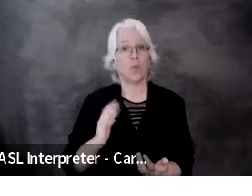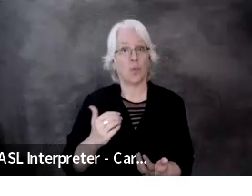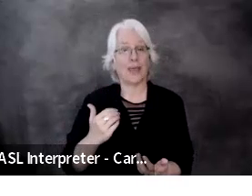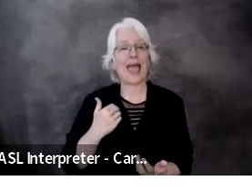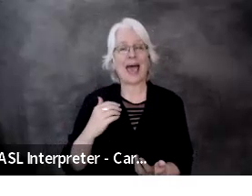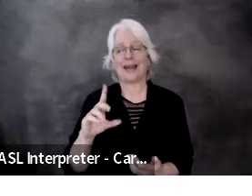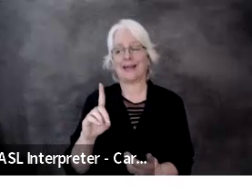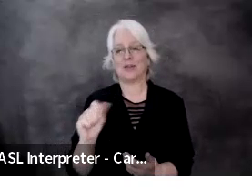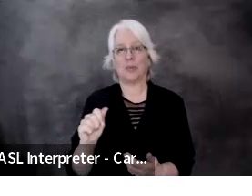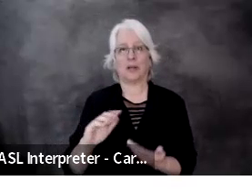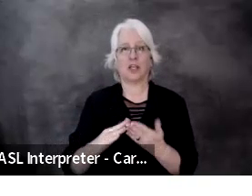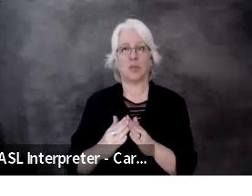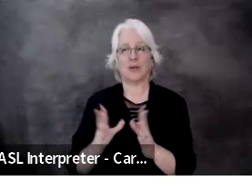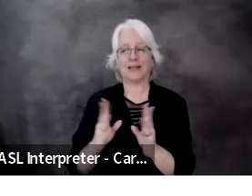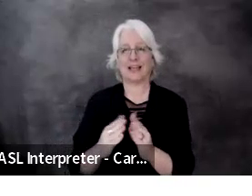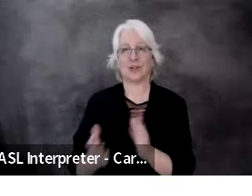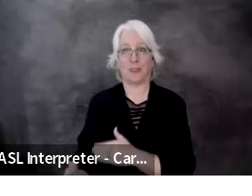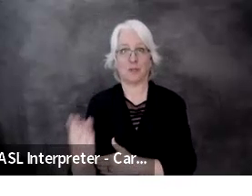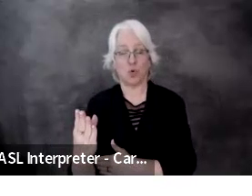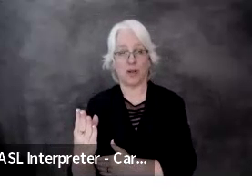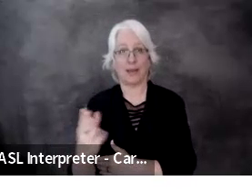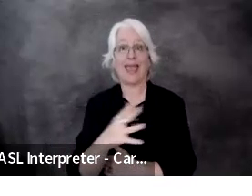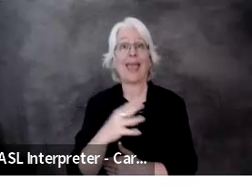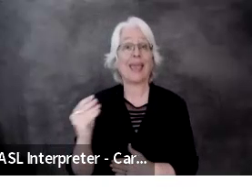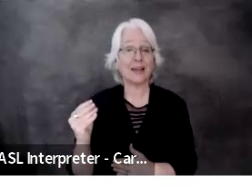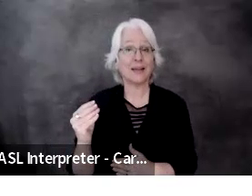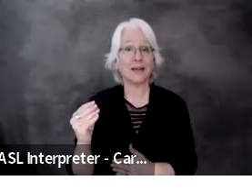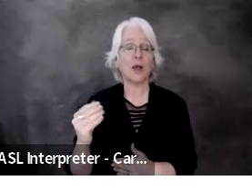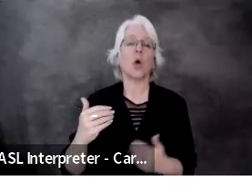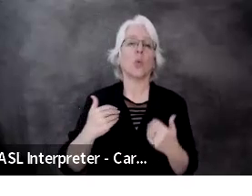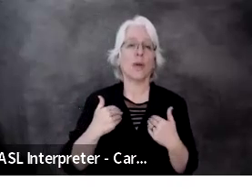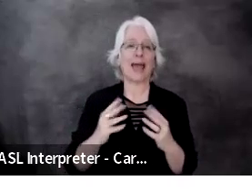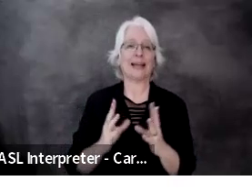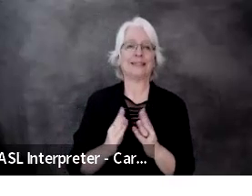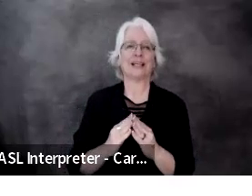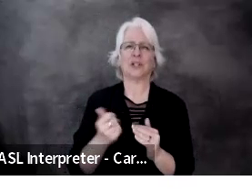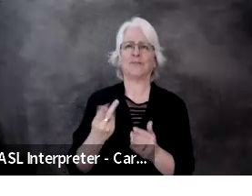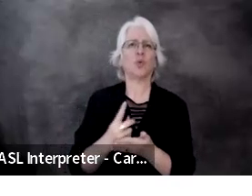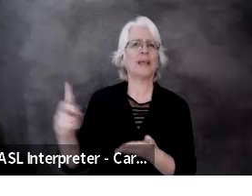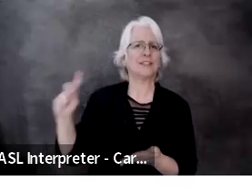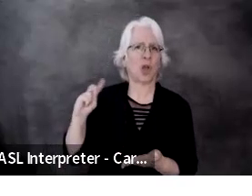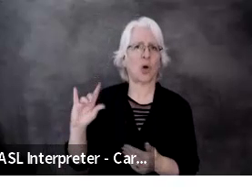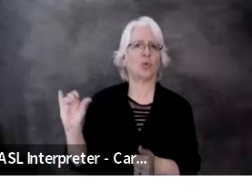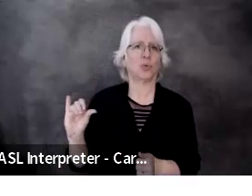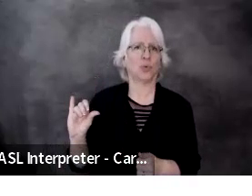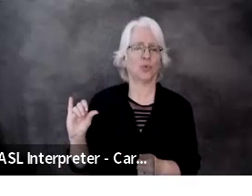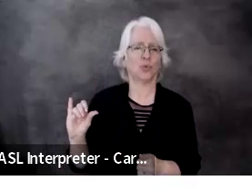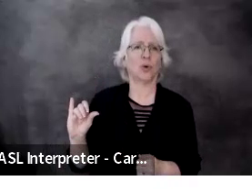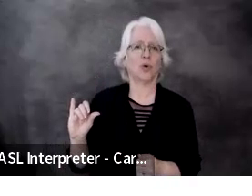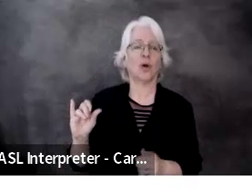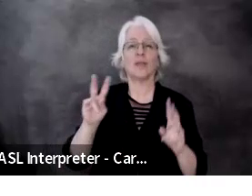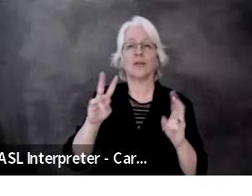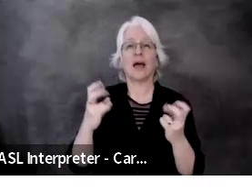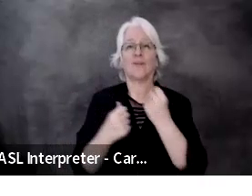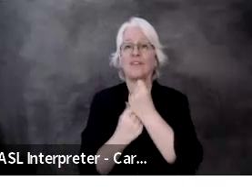earlier this morning, and we also had a session a couple of weeks ago that was entitled A Foundation